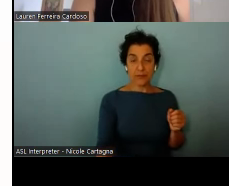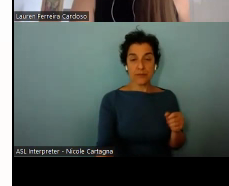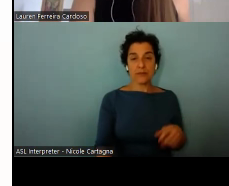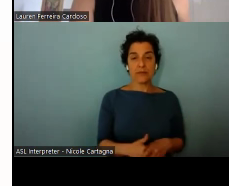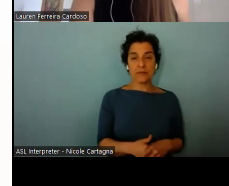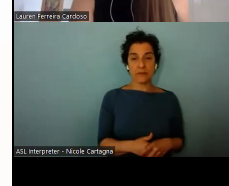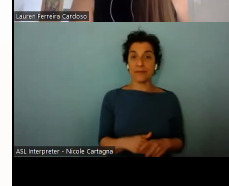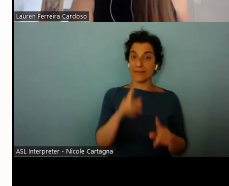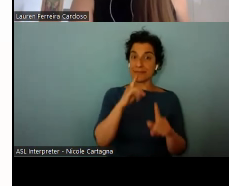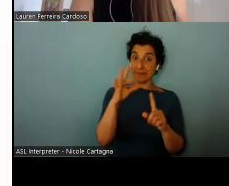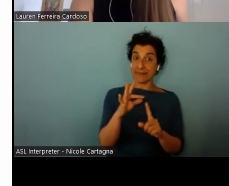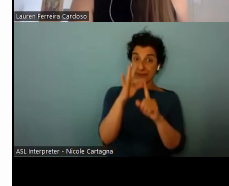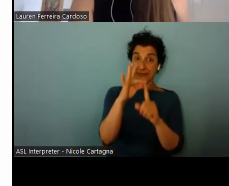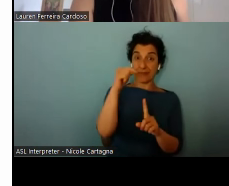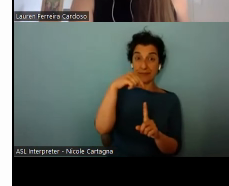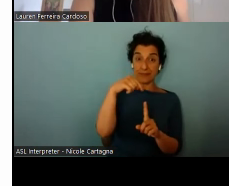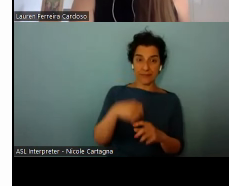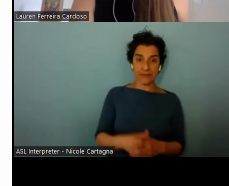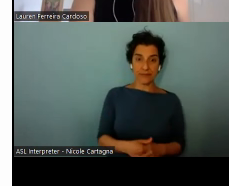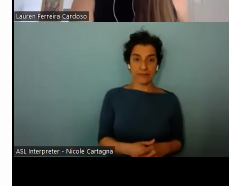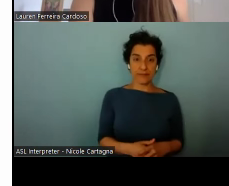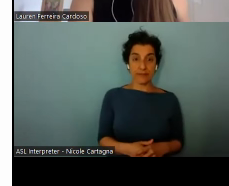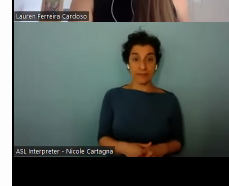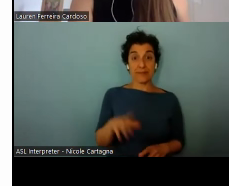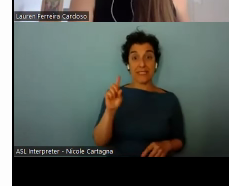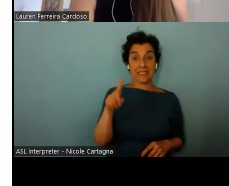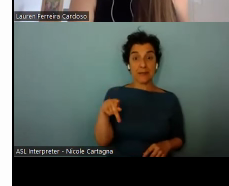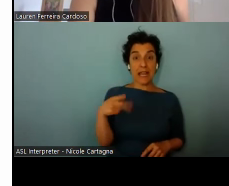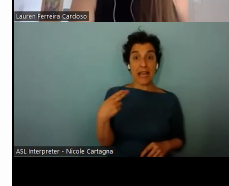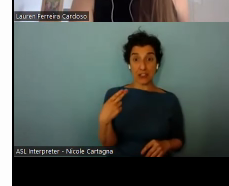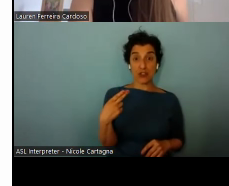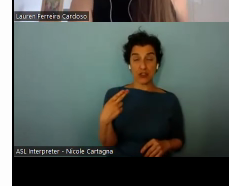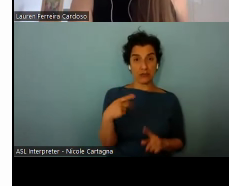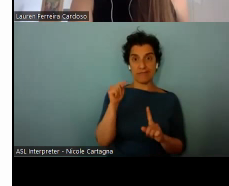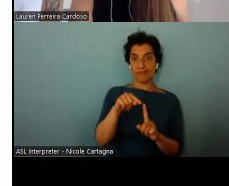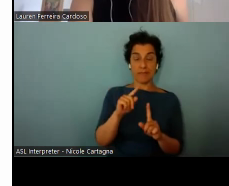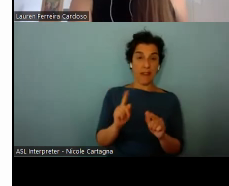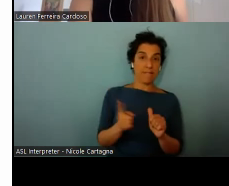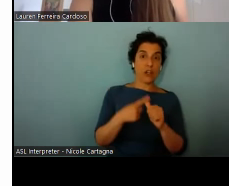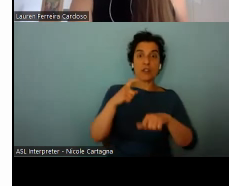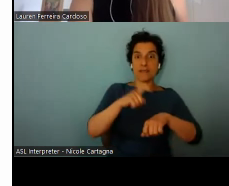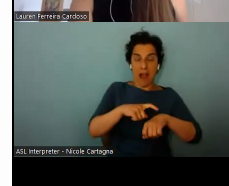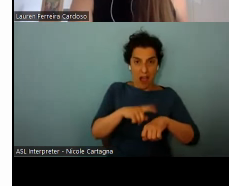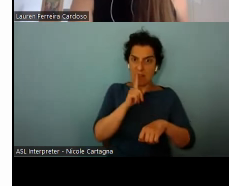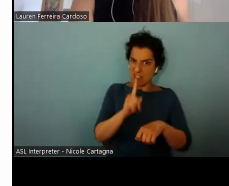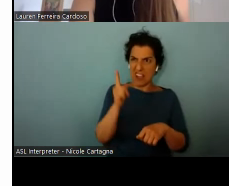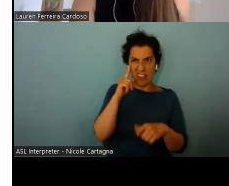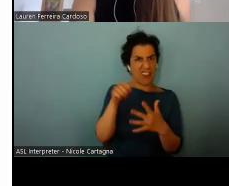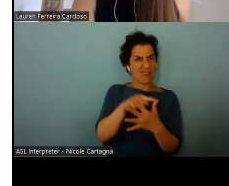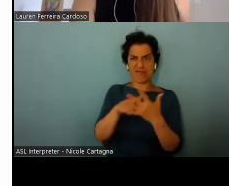really unique. And, especially at DPH, this was probably one of the first times that we've had a